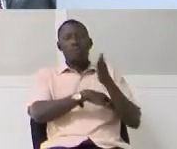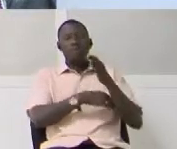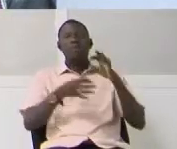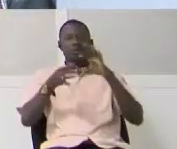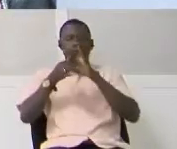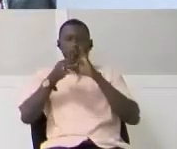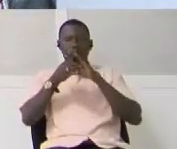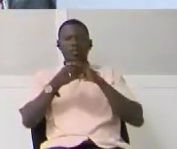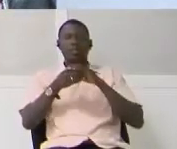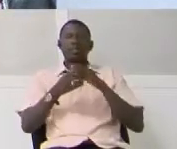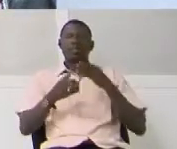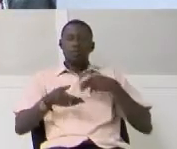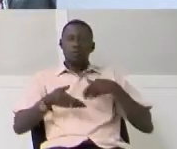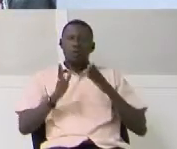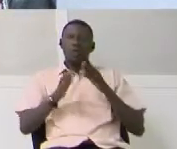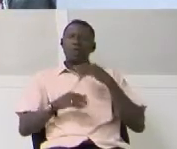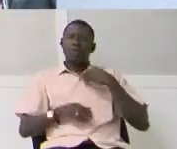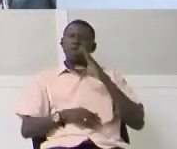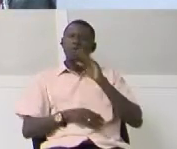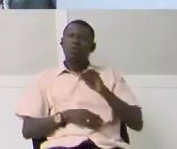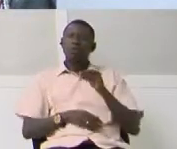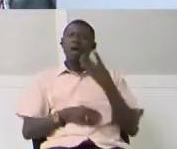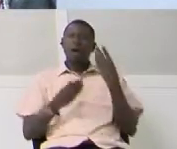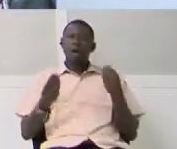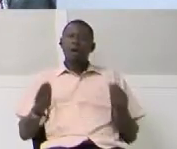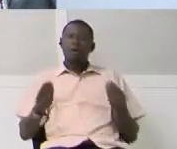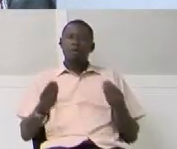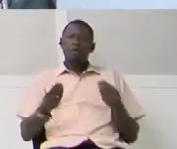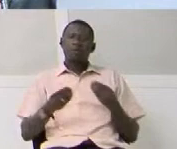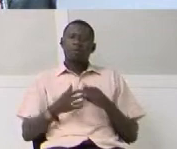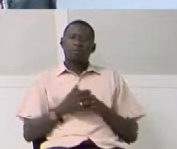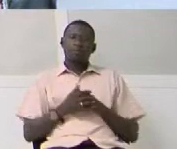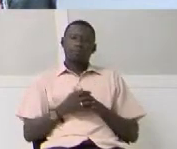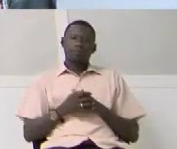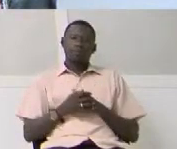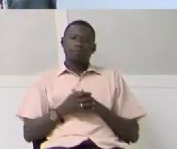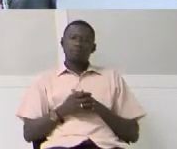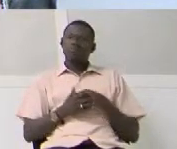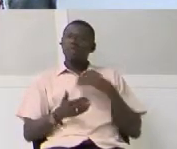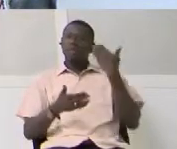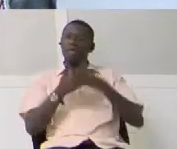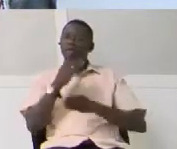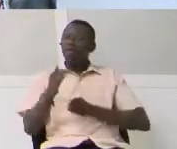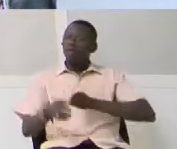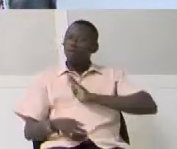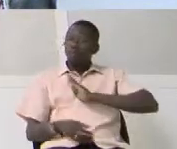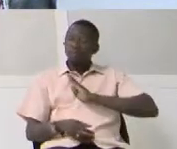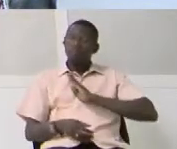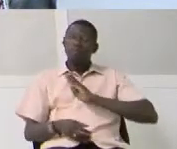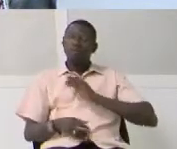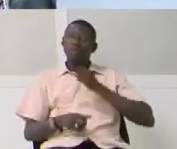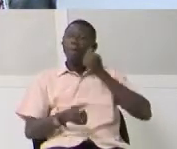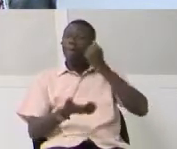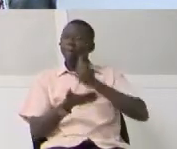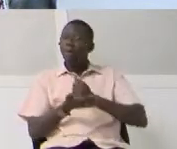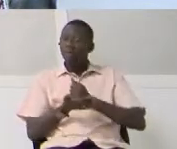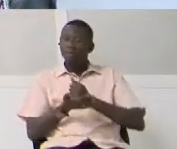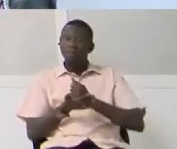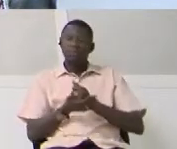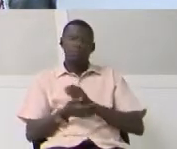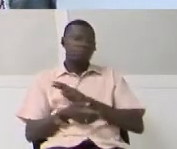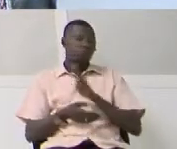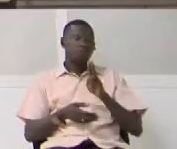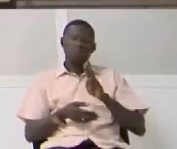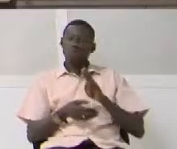in the country, and the way I did it was lebuma bank lebuma ben loan. I did not ben loan sa. I did not take a loan from the